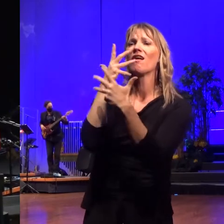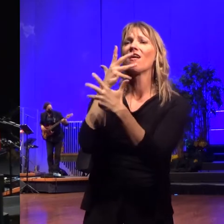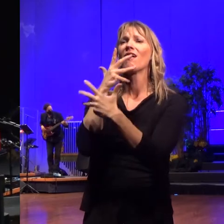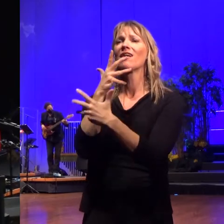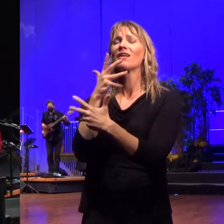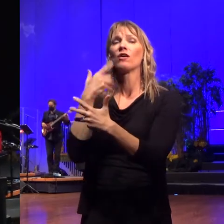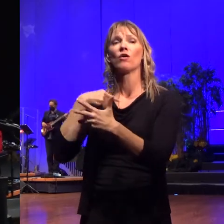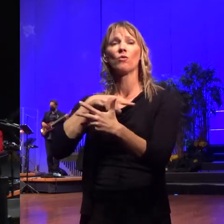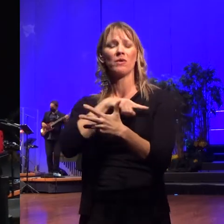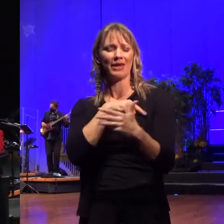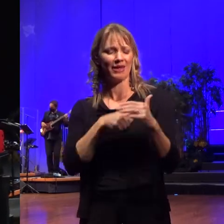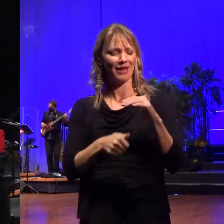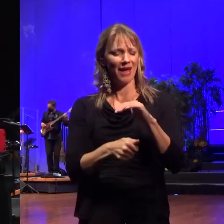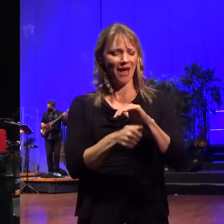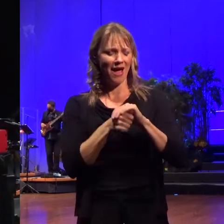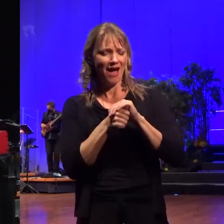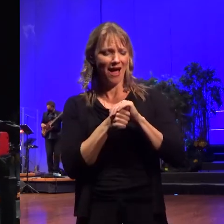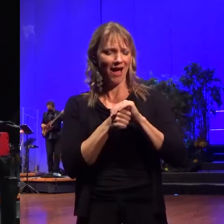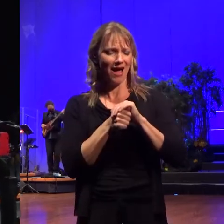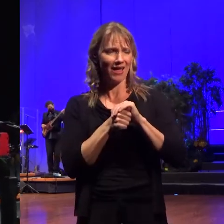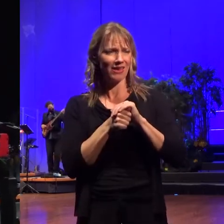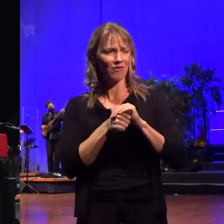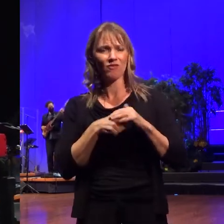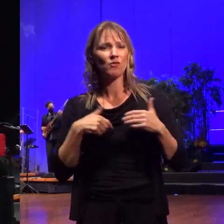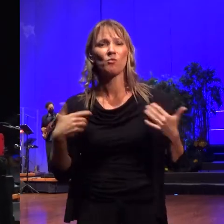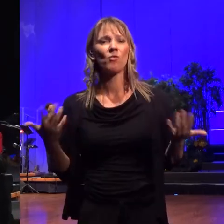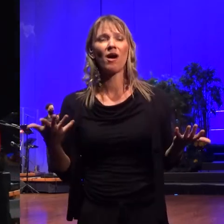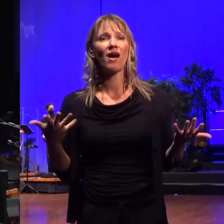What are we hiding from?